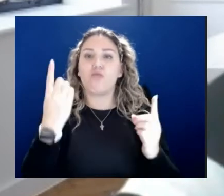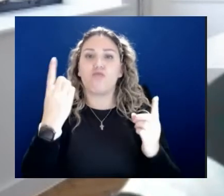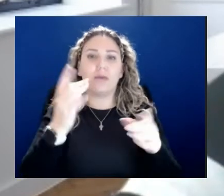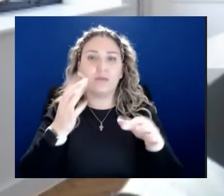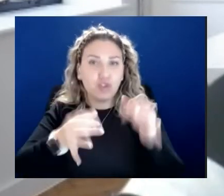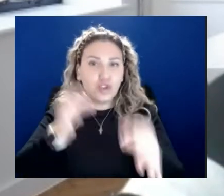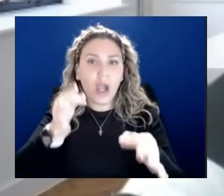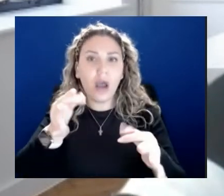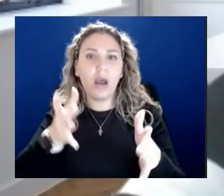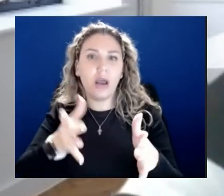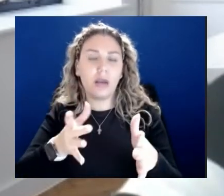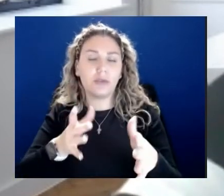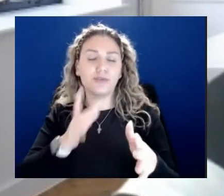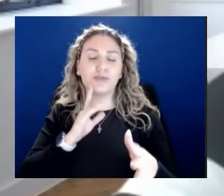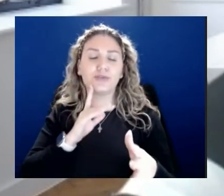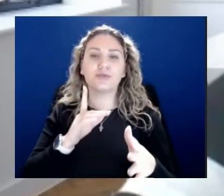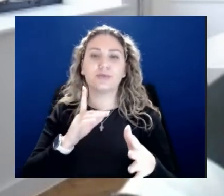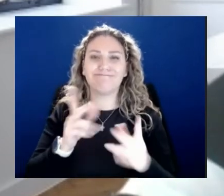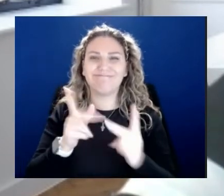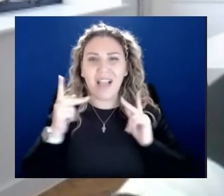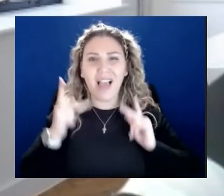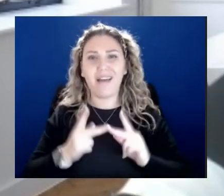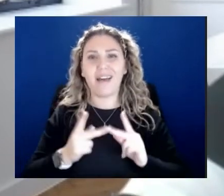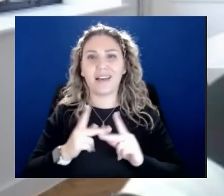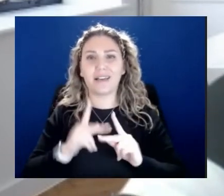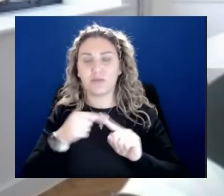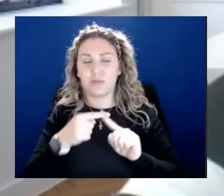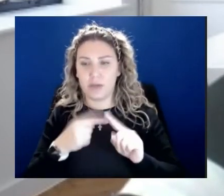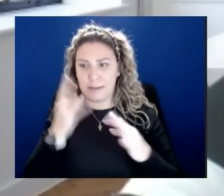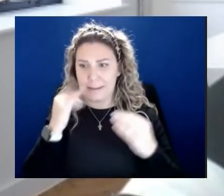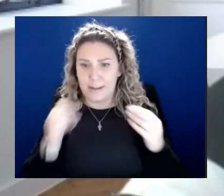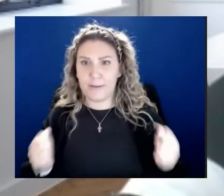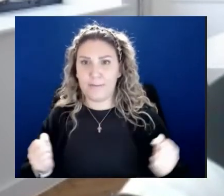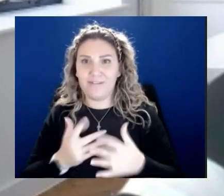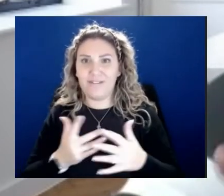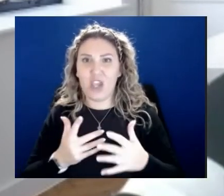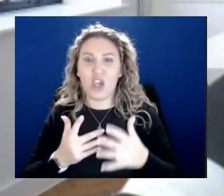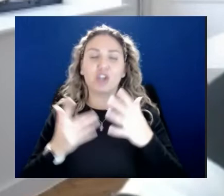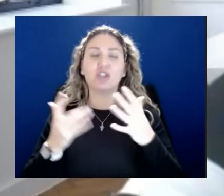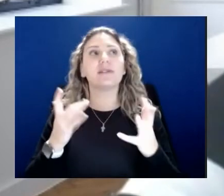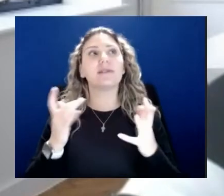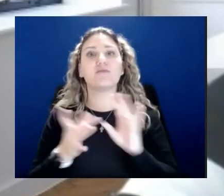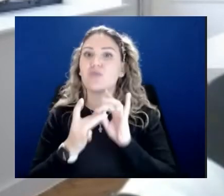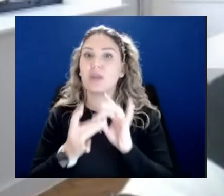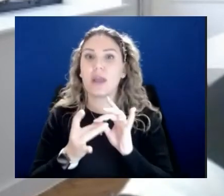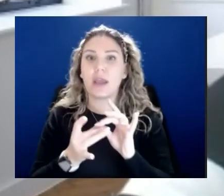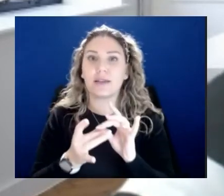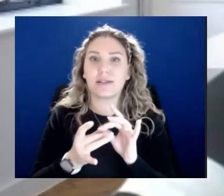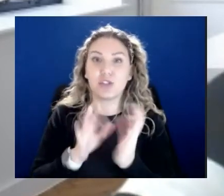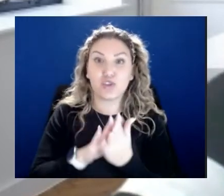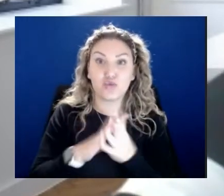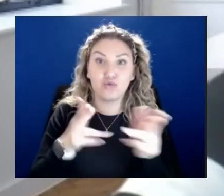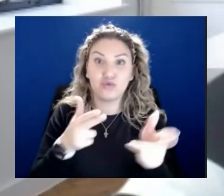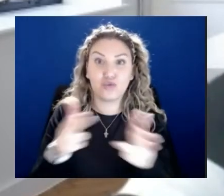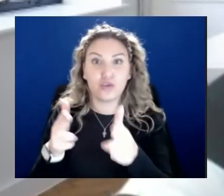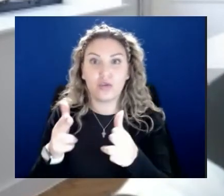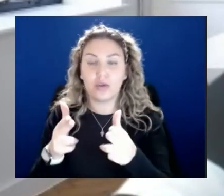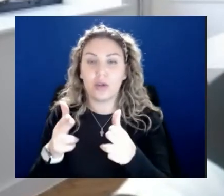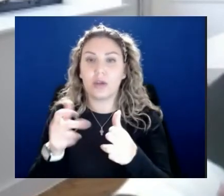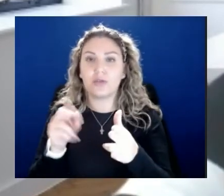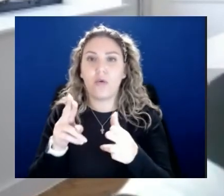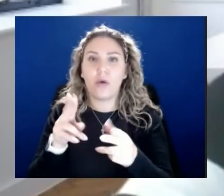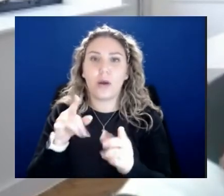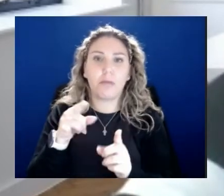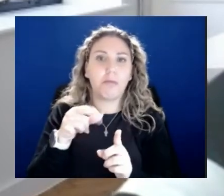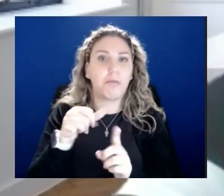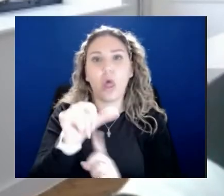so, especially when you think about the fears that kids may have as it relates to school shootings and things like that, or even bullying